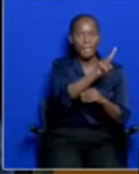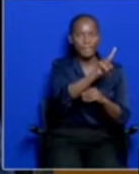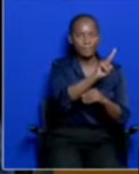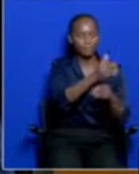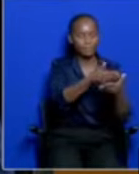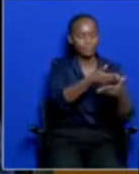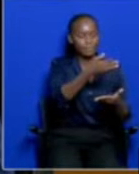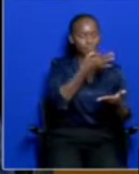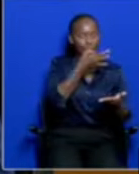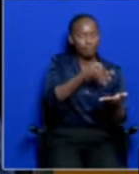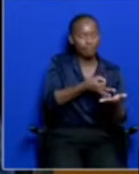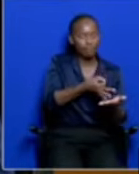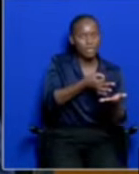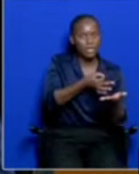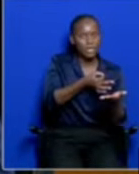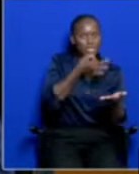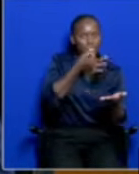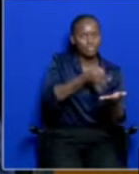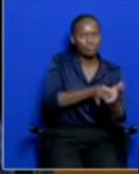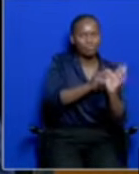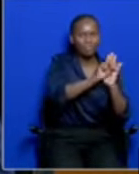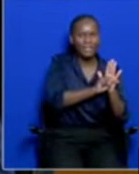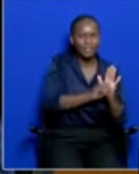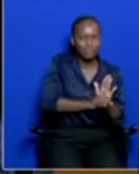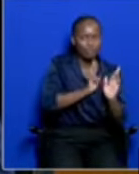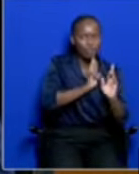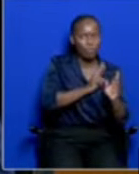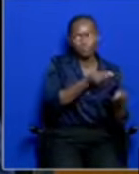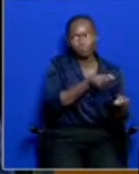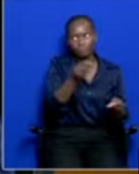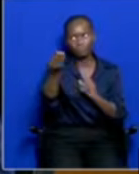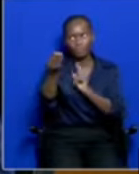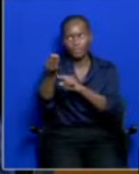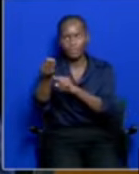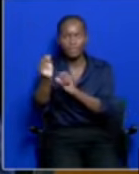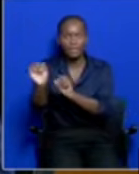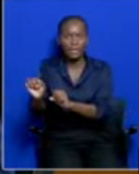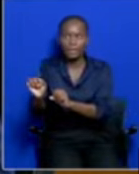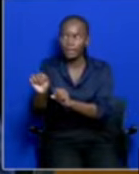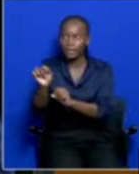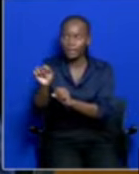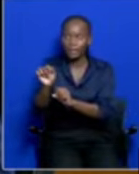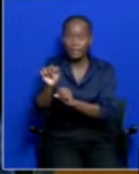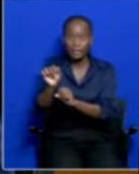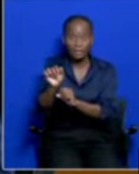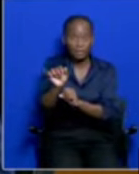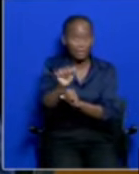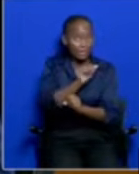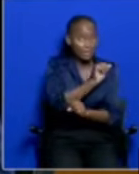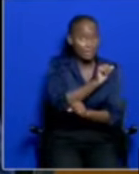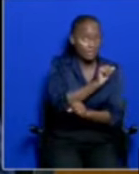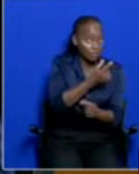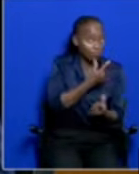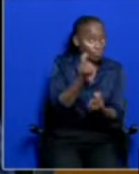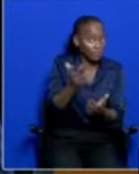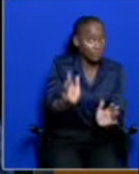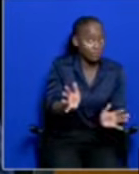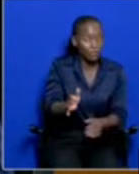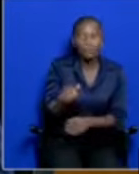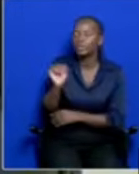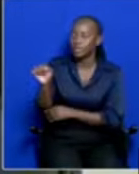this one. Yeah. And who would those negative reports have been addressed to?